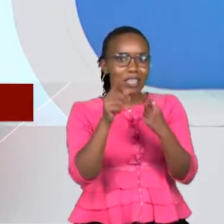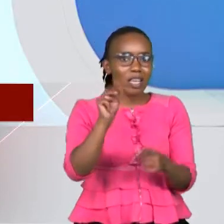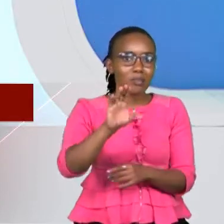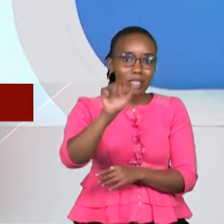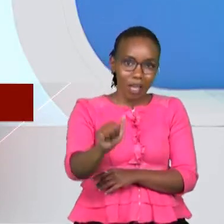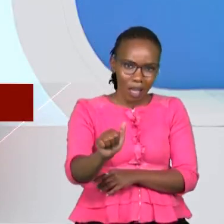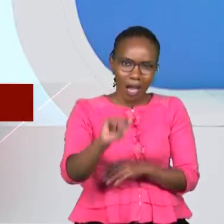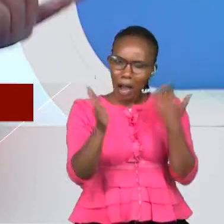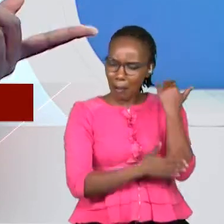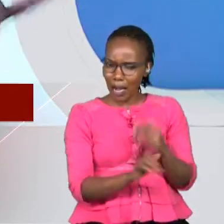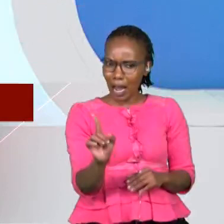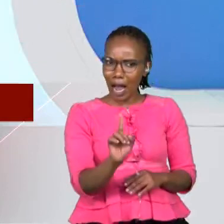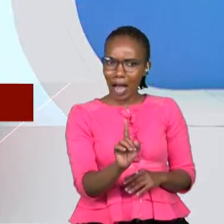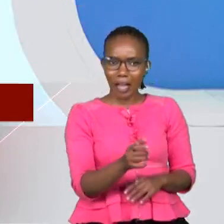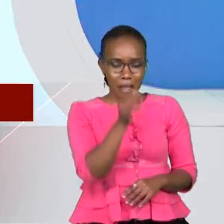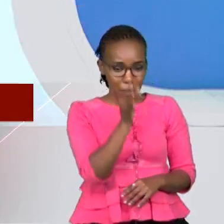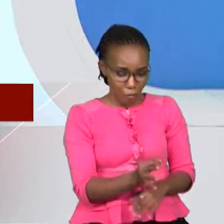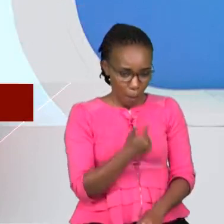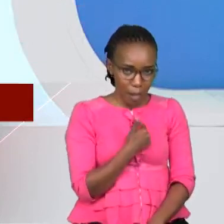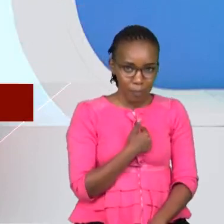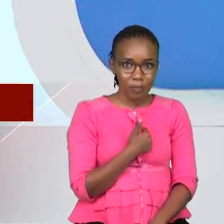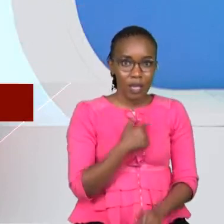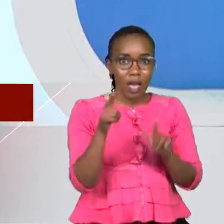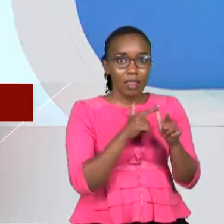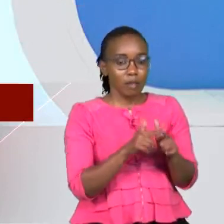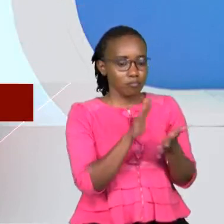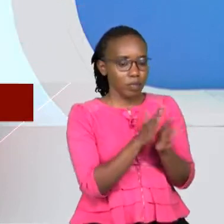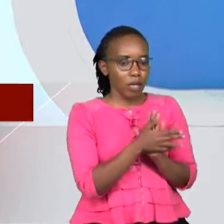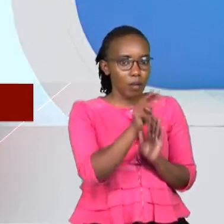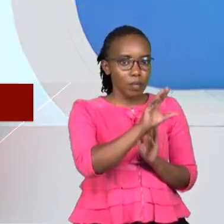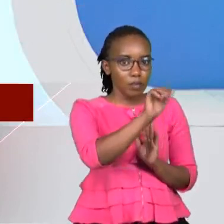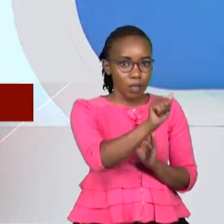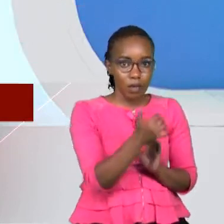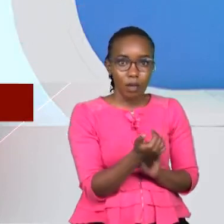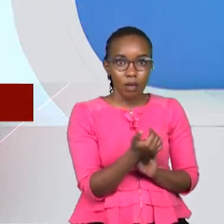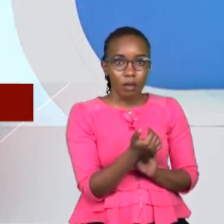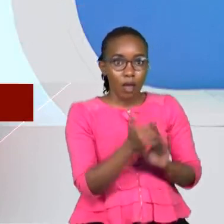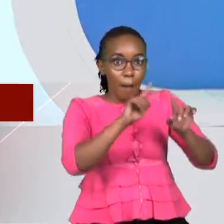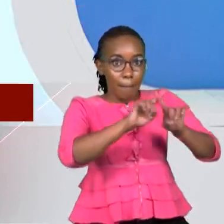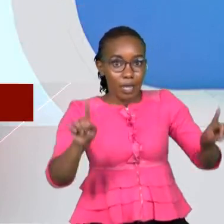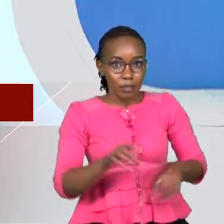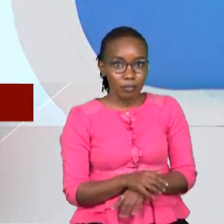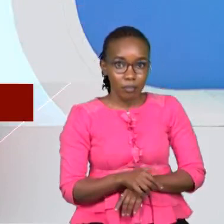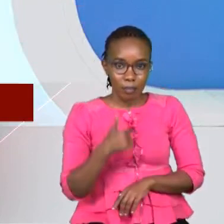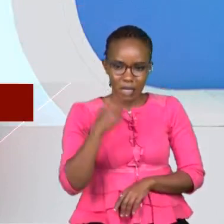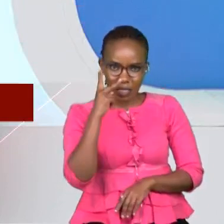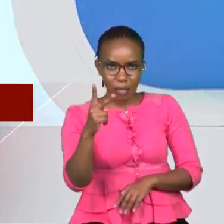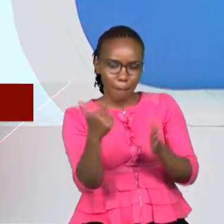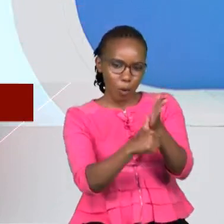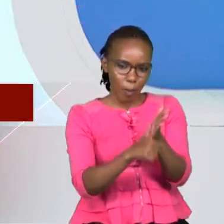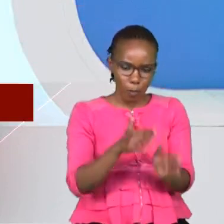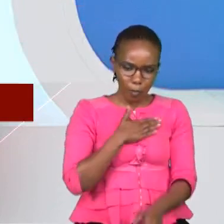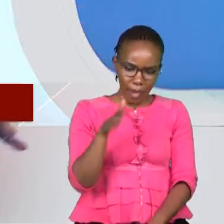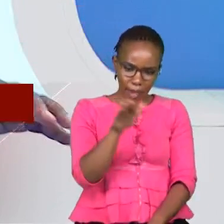it was for me, yes. it was for me, yes. I would have gone for the MCA. The only thing is that I've mapped out the problems of my